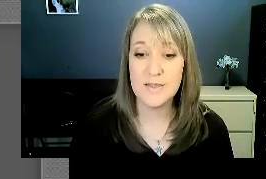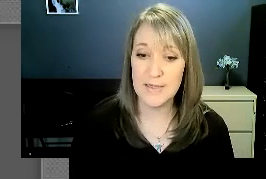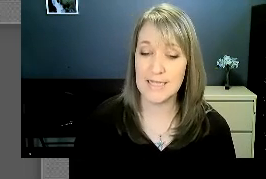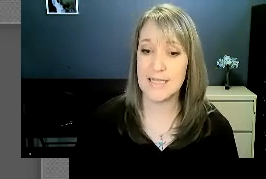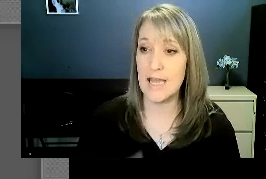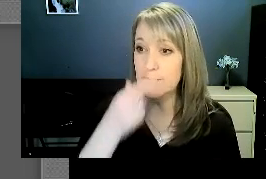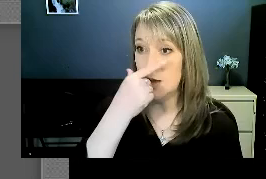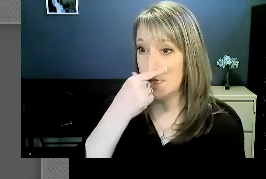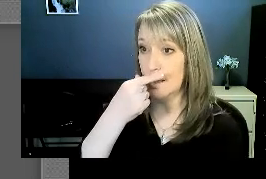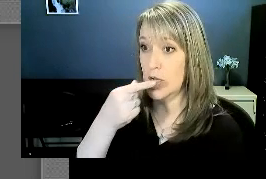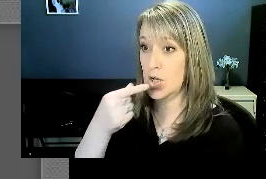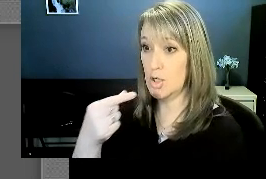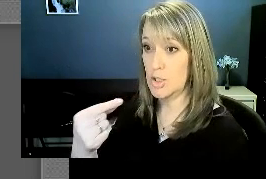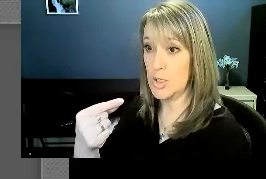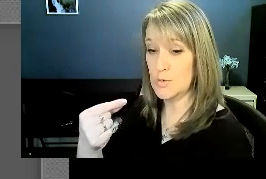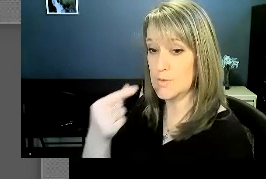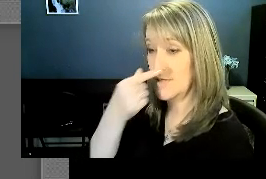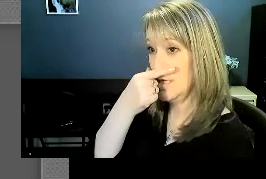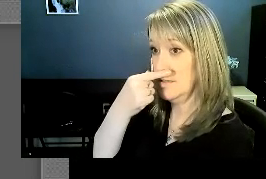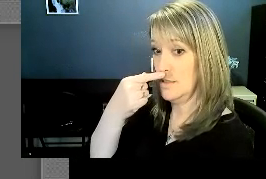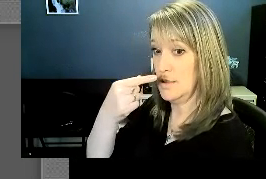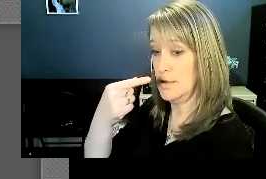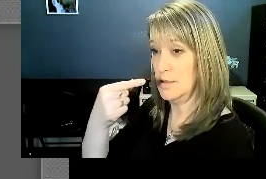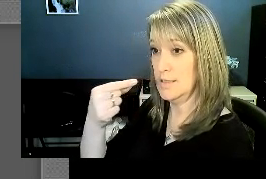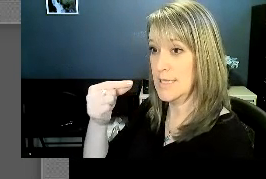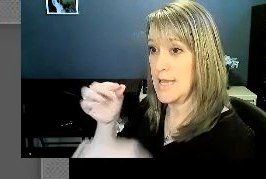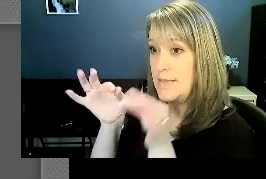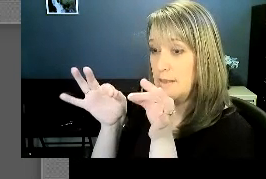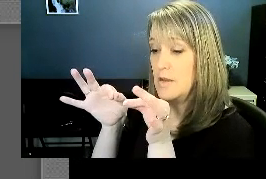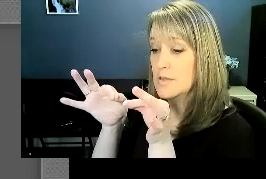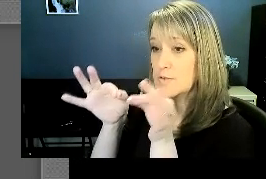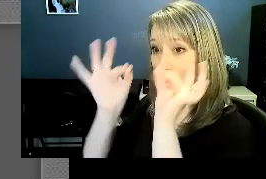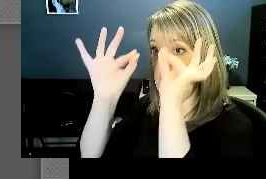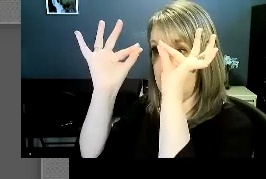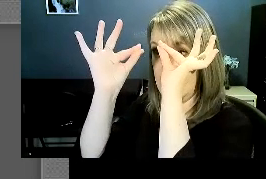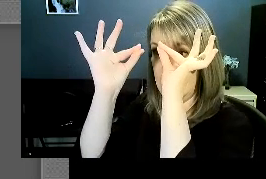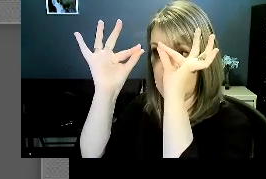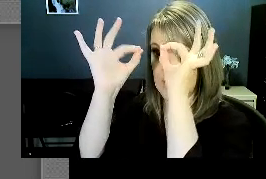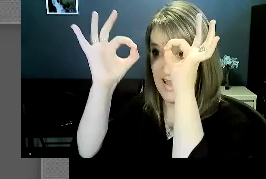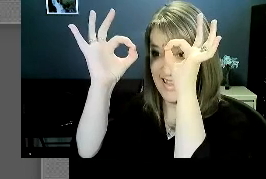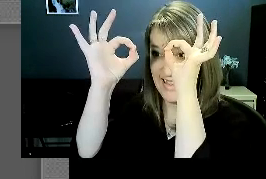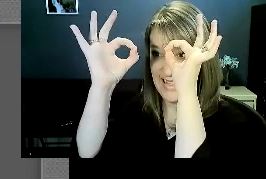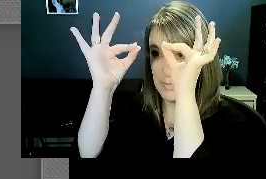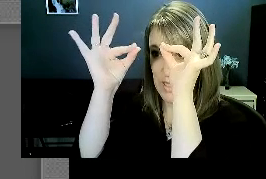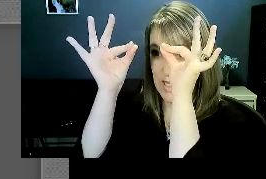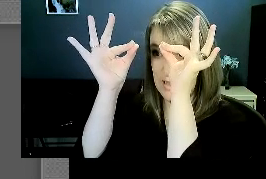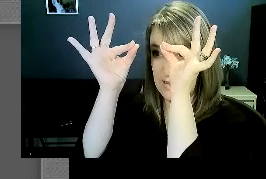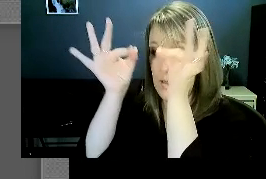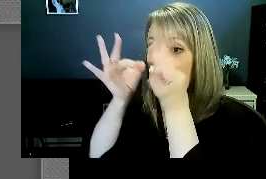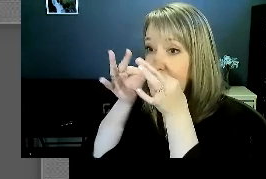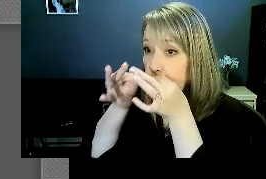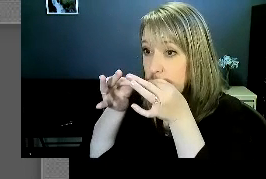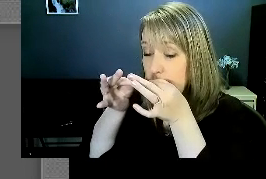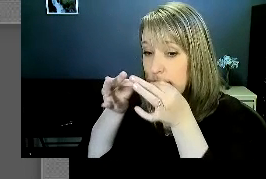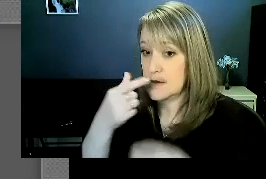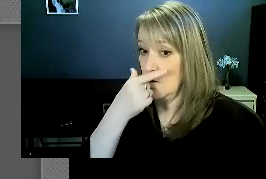So this one has kind of like a long nose, right? Long, and then nostrils kind of like this. Not like this, but like, you